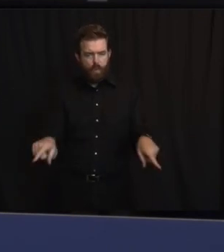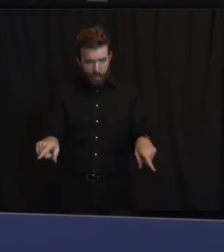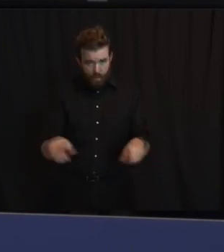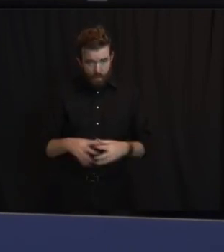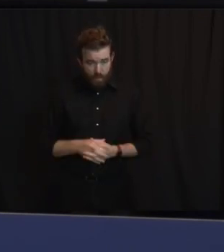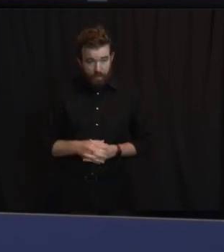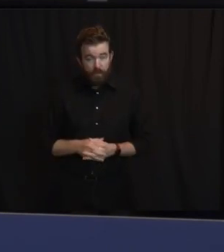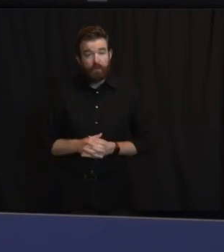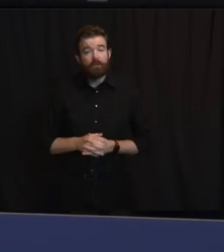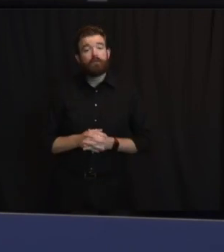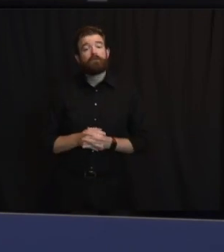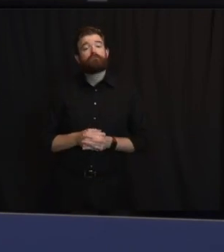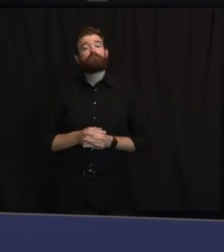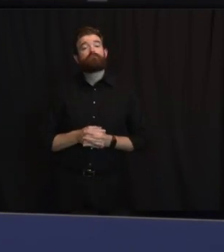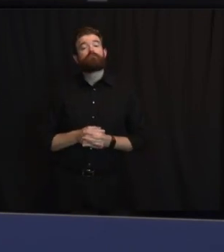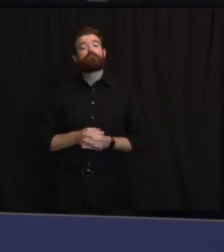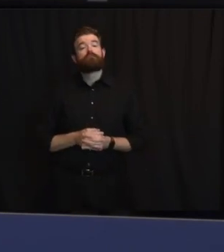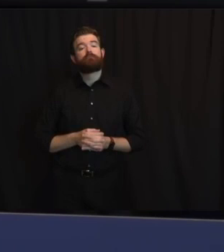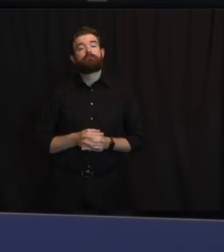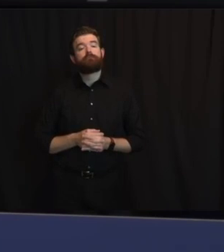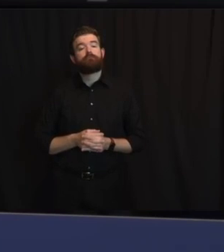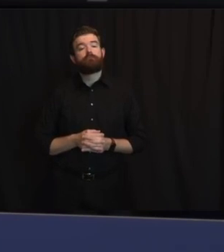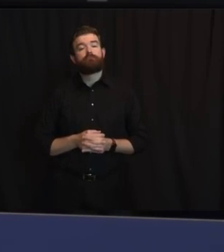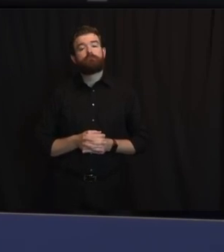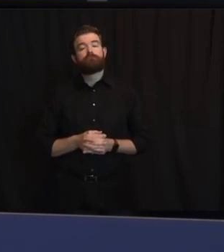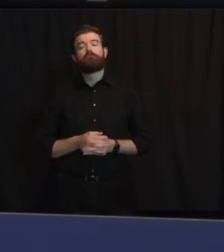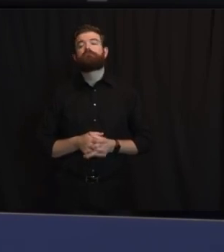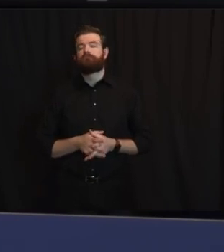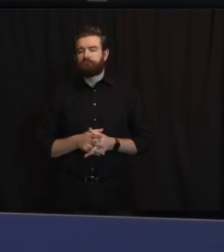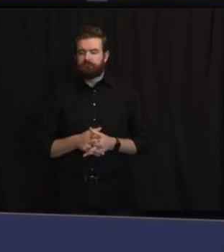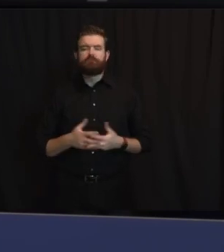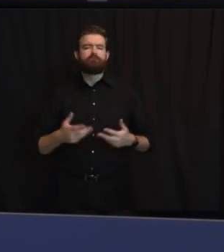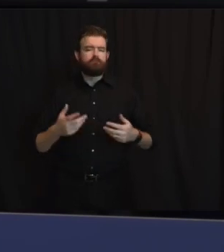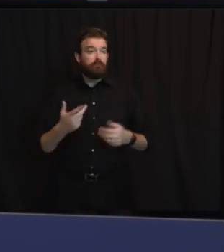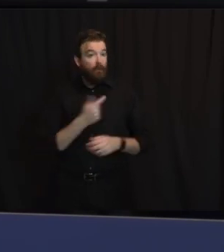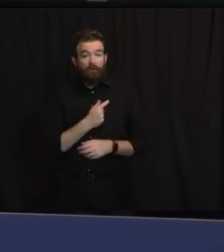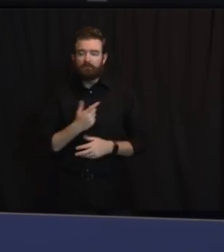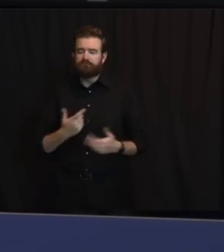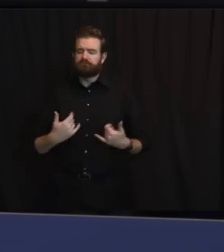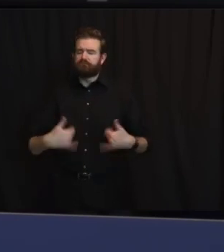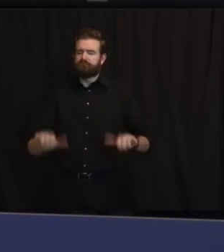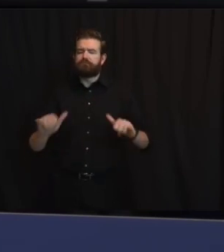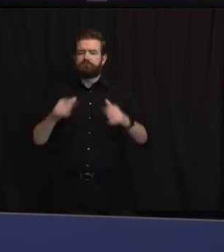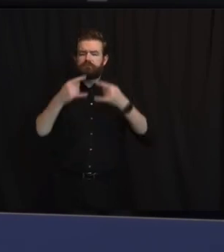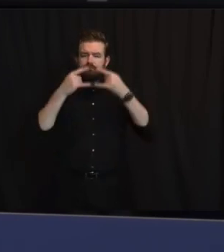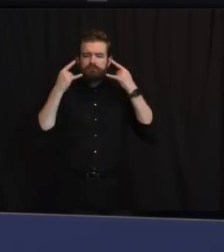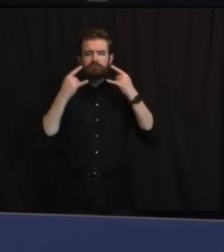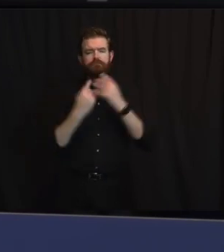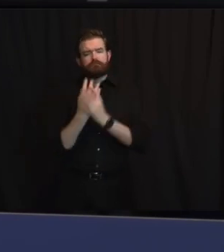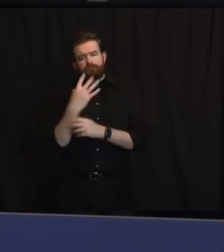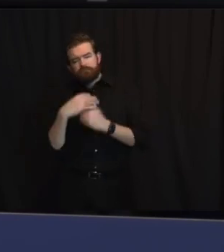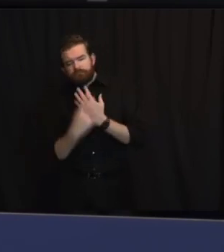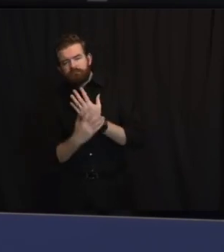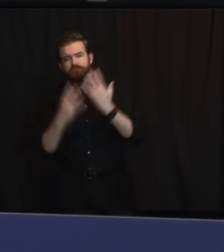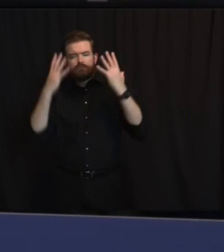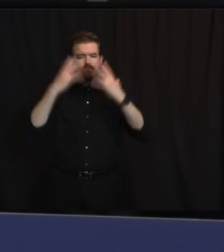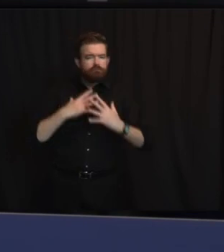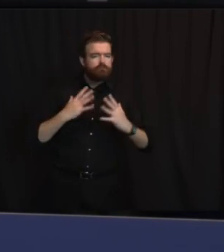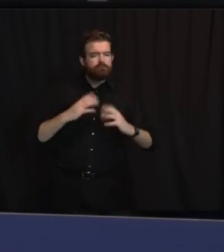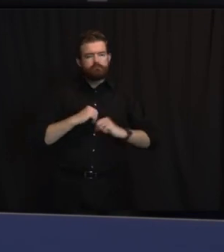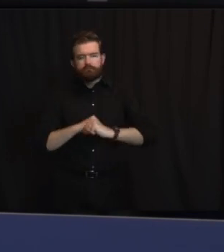practices. In New Jersey, we must increase our vaccination rates among our long-term care